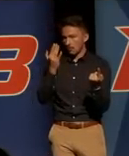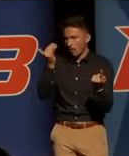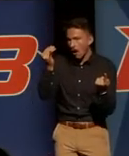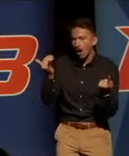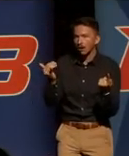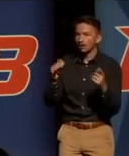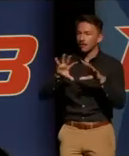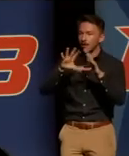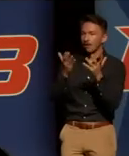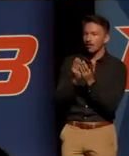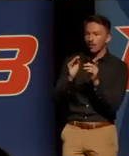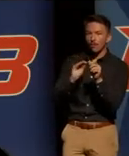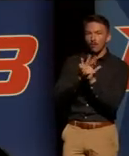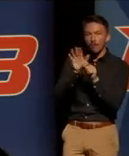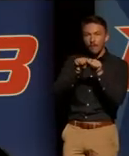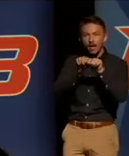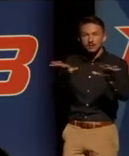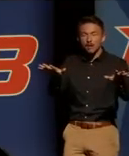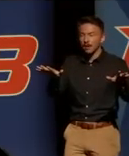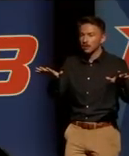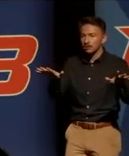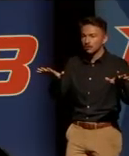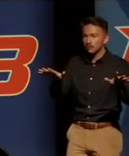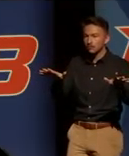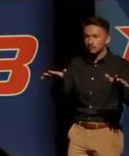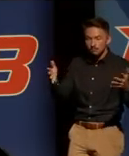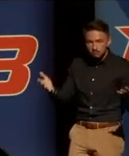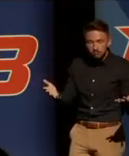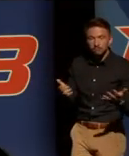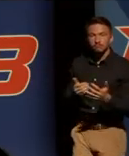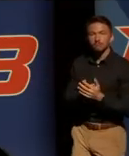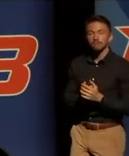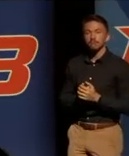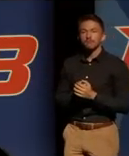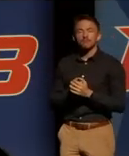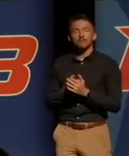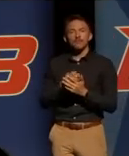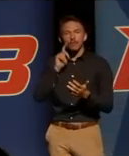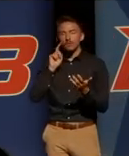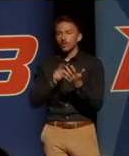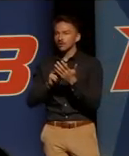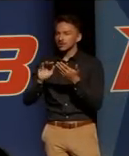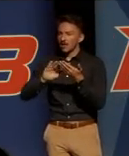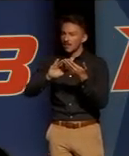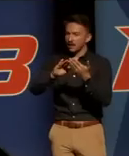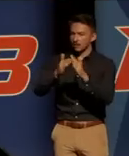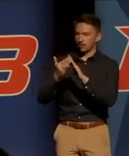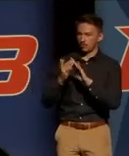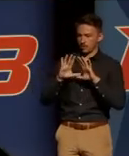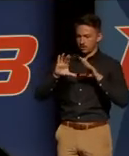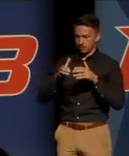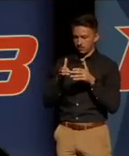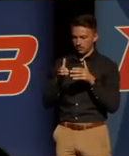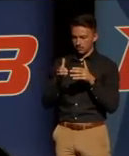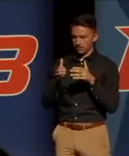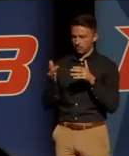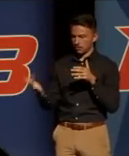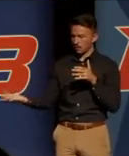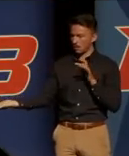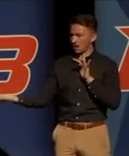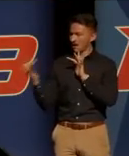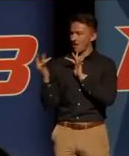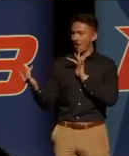global pandemic. We've seen that when the community beyond our walls reaches out to us,